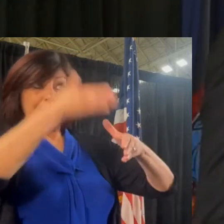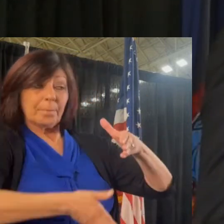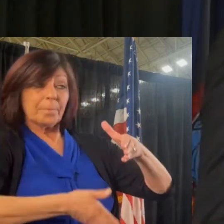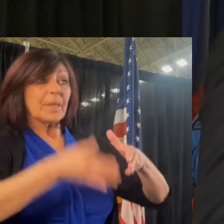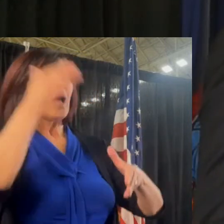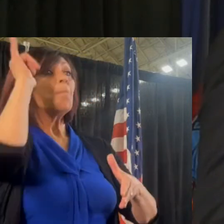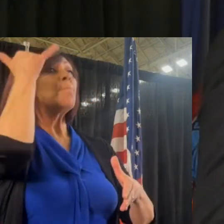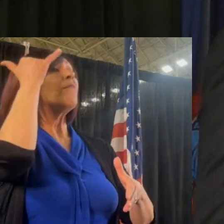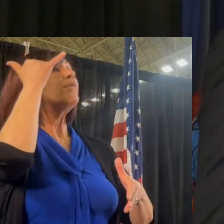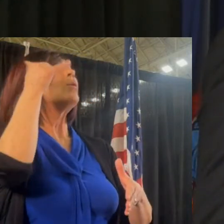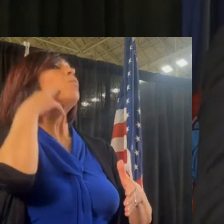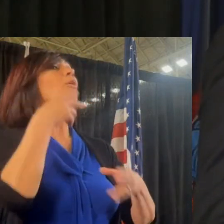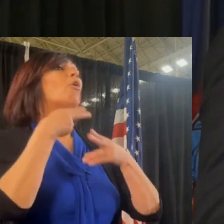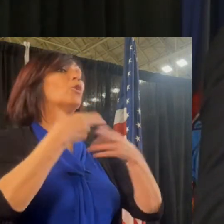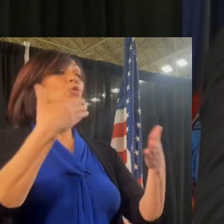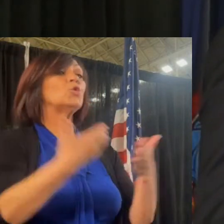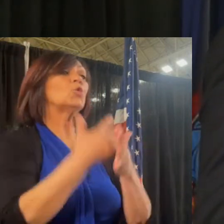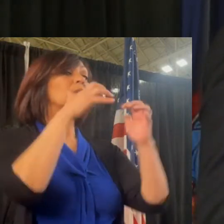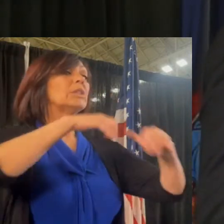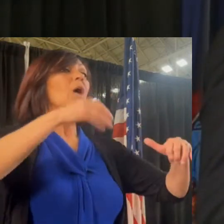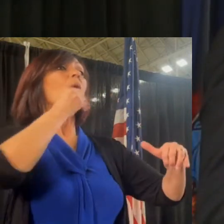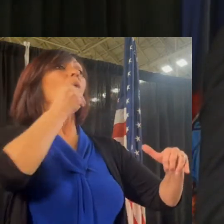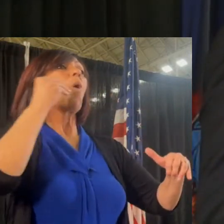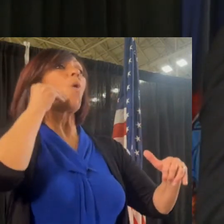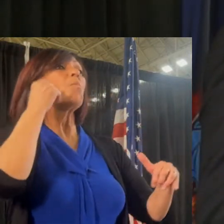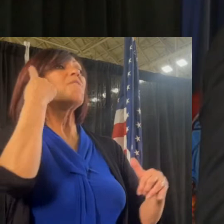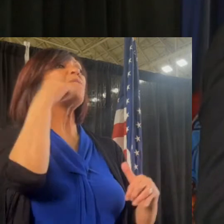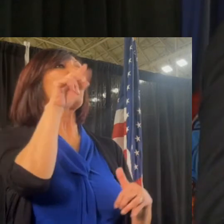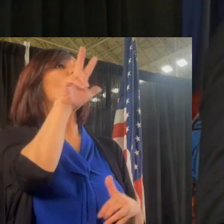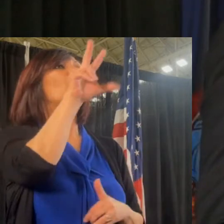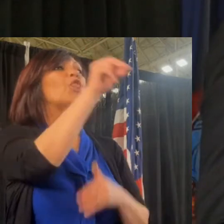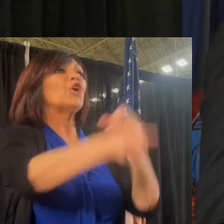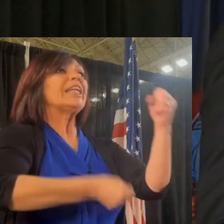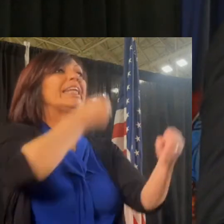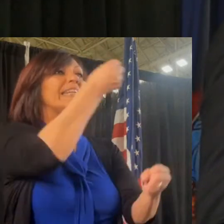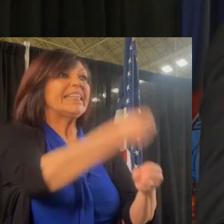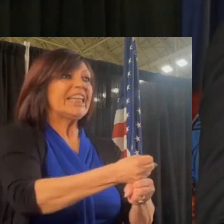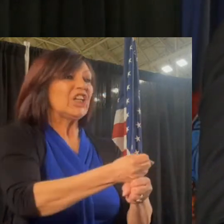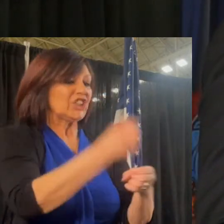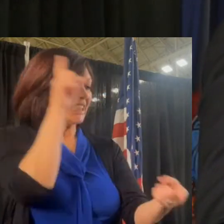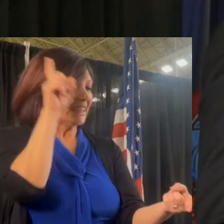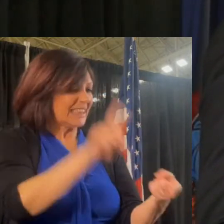will call the new stadium home for at least 30 years, until